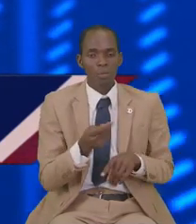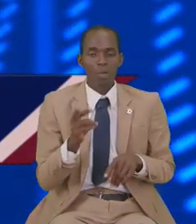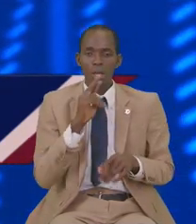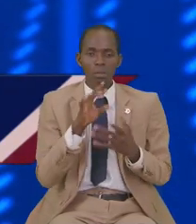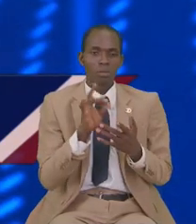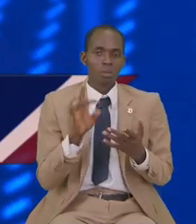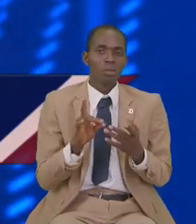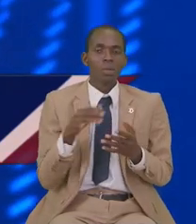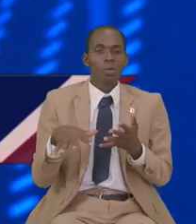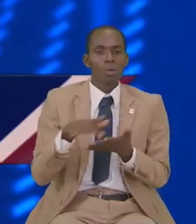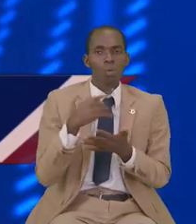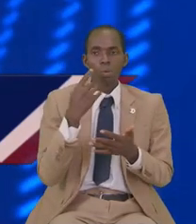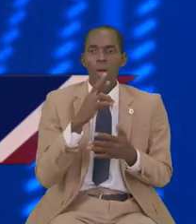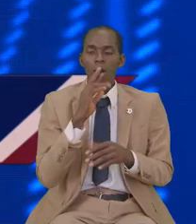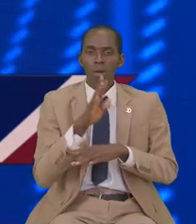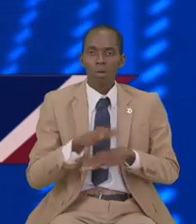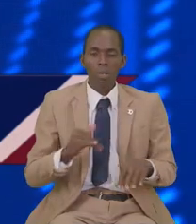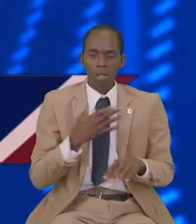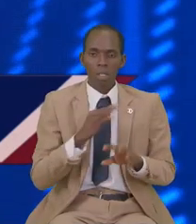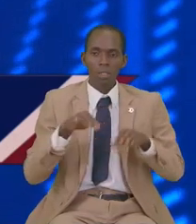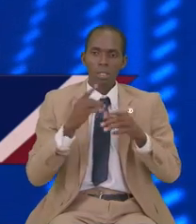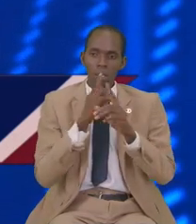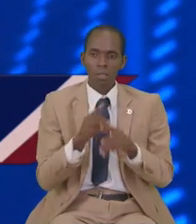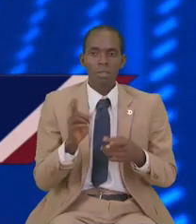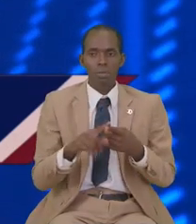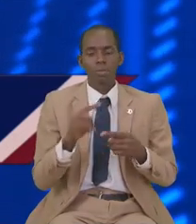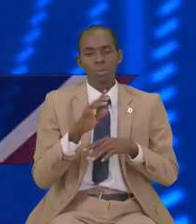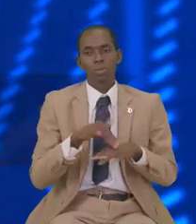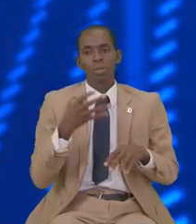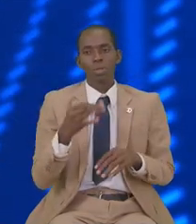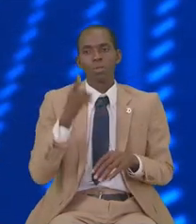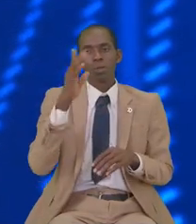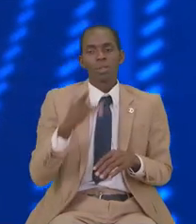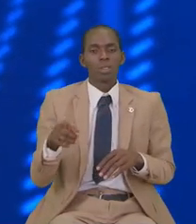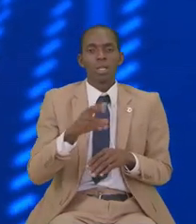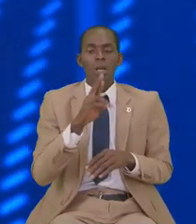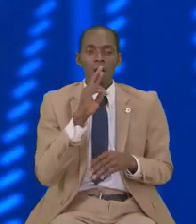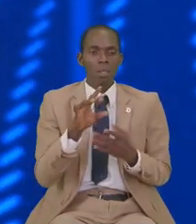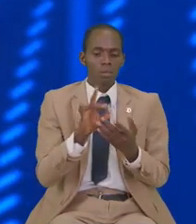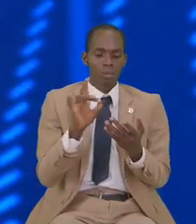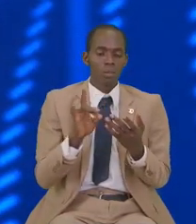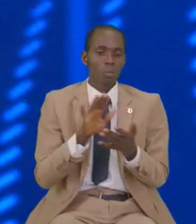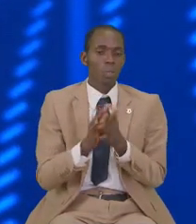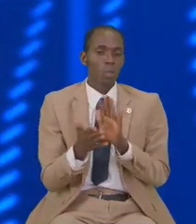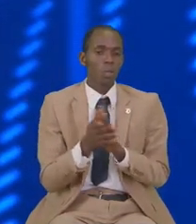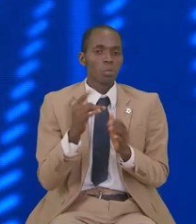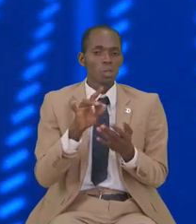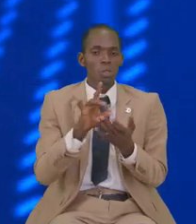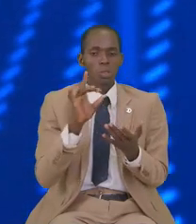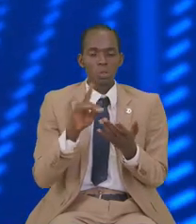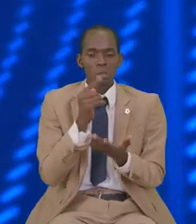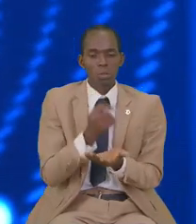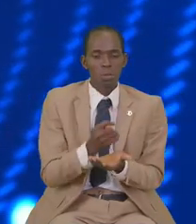are called and they respond to the call of God, they are chosen. They become the chosen treasure of God, the